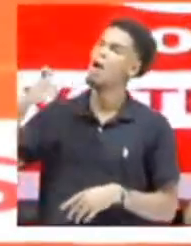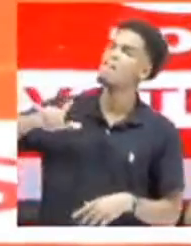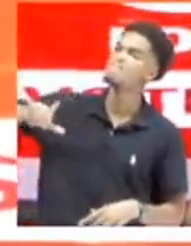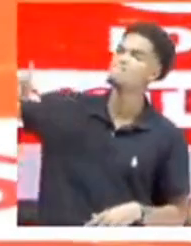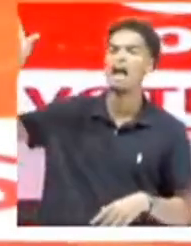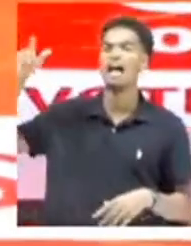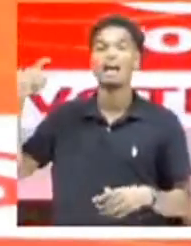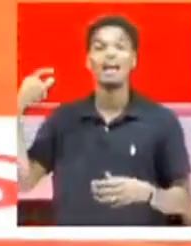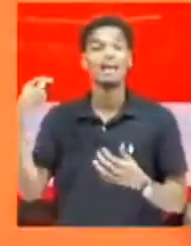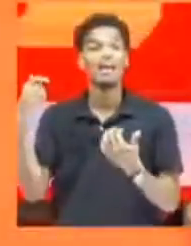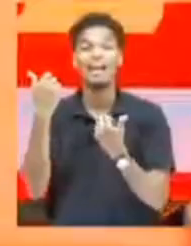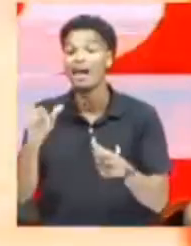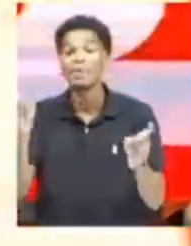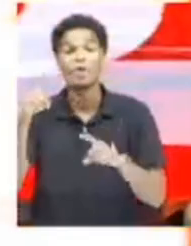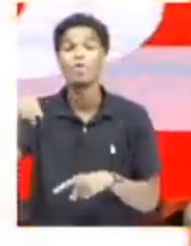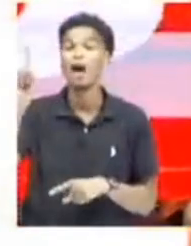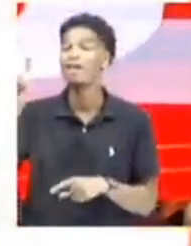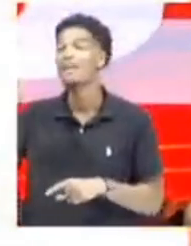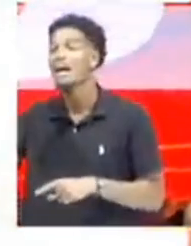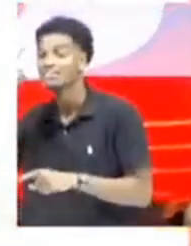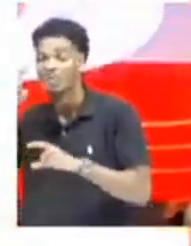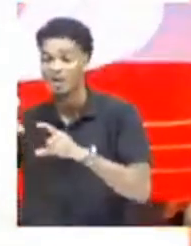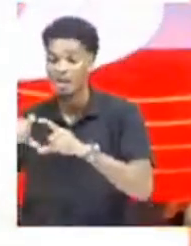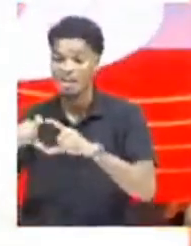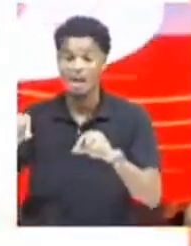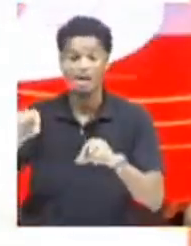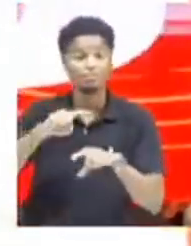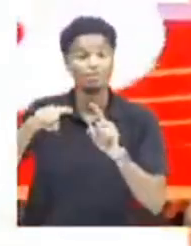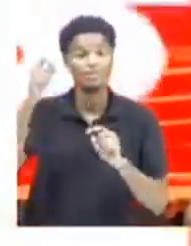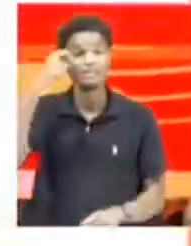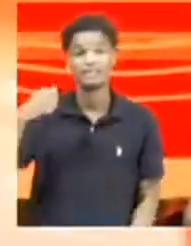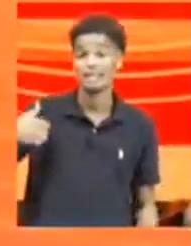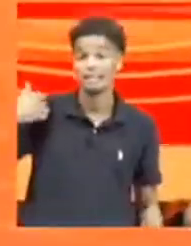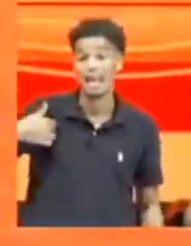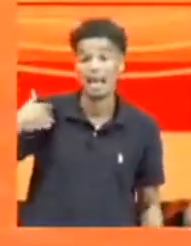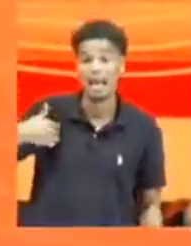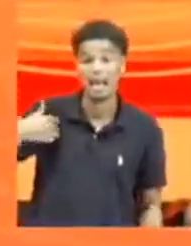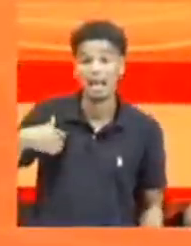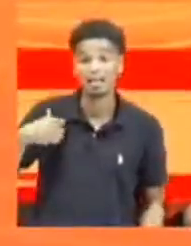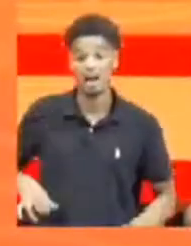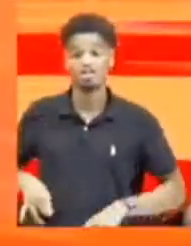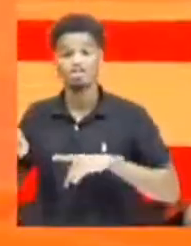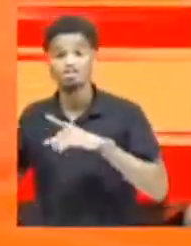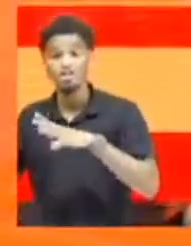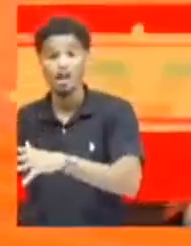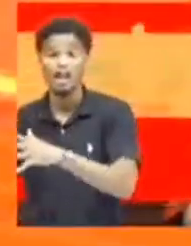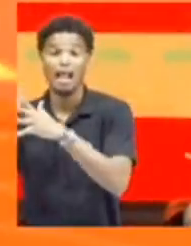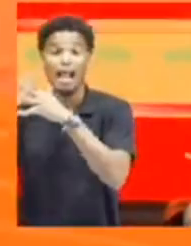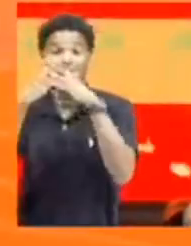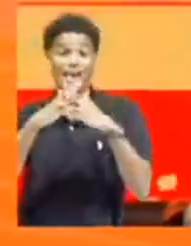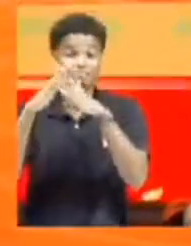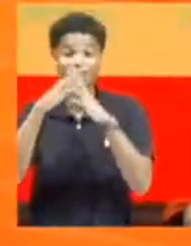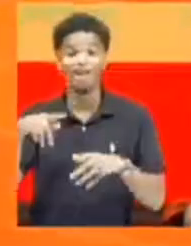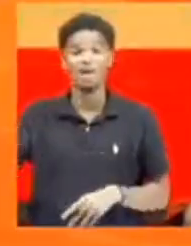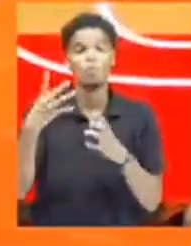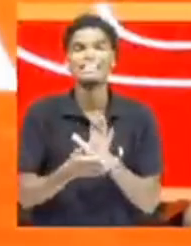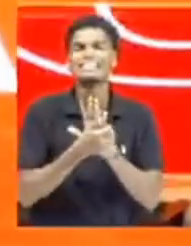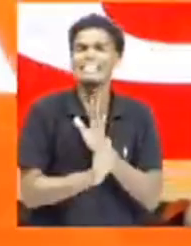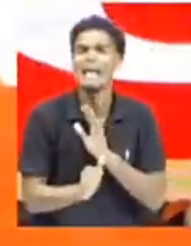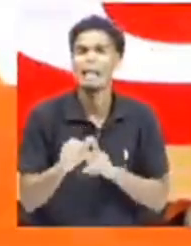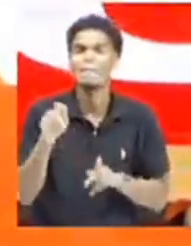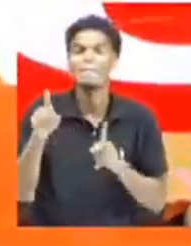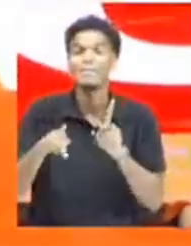see Canada, Australia, and America, them want skilled people under the People's National Party. When